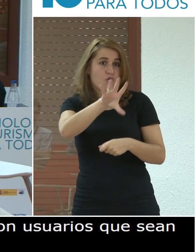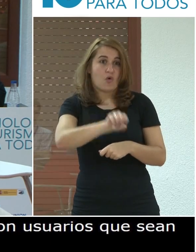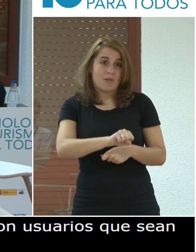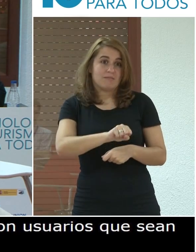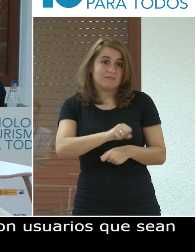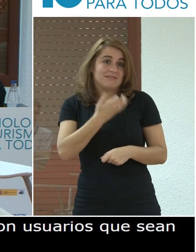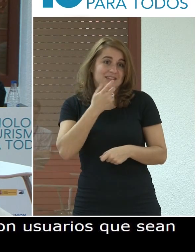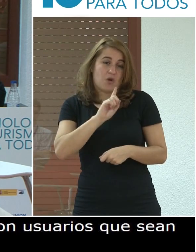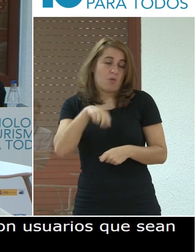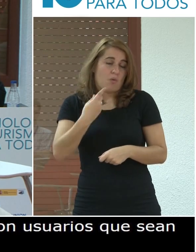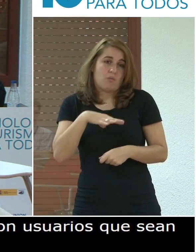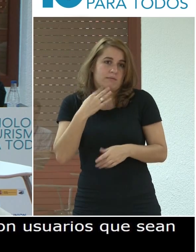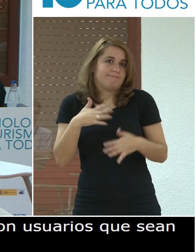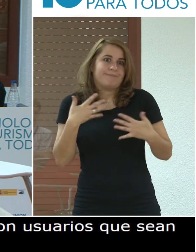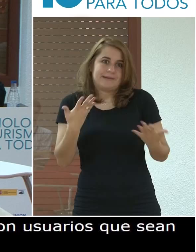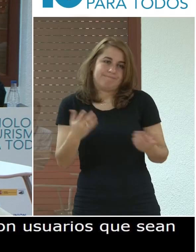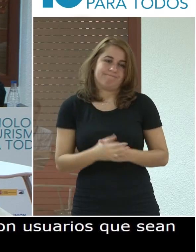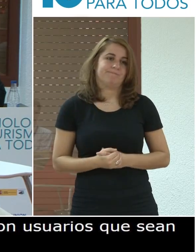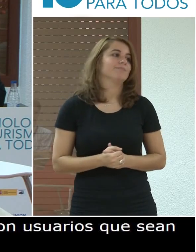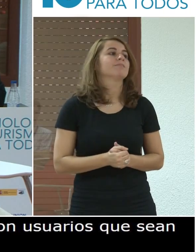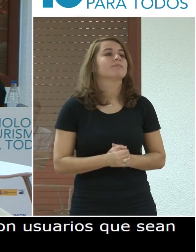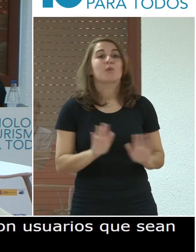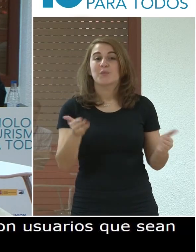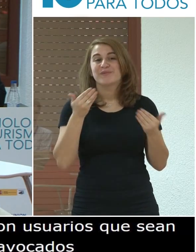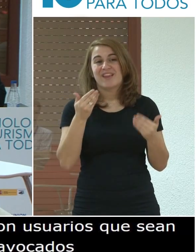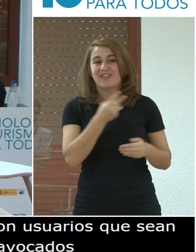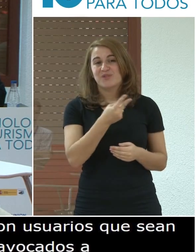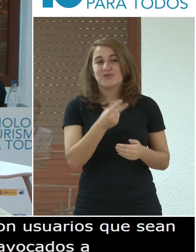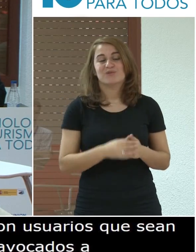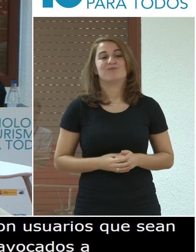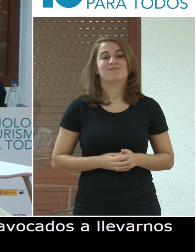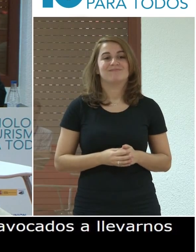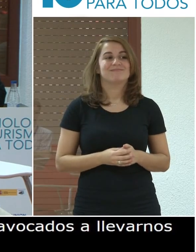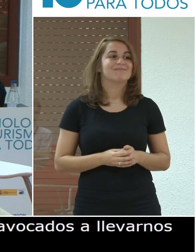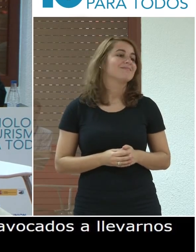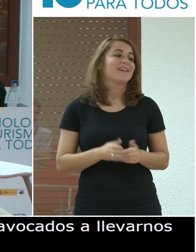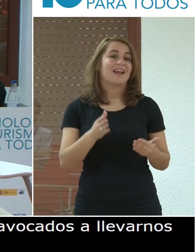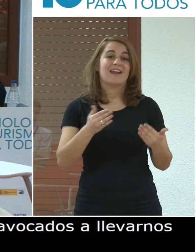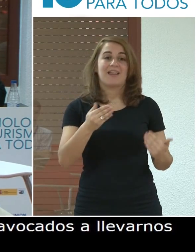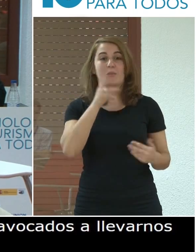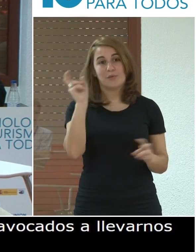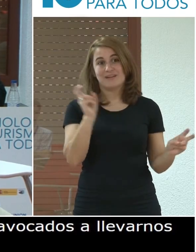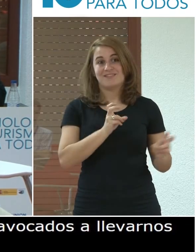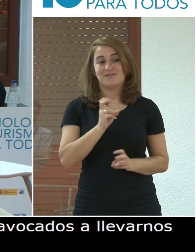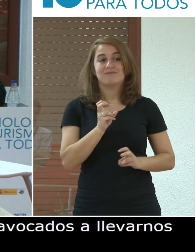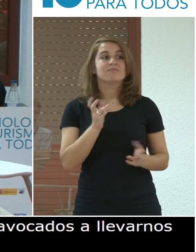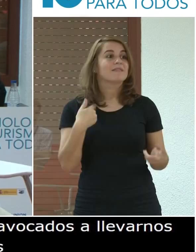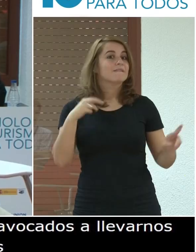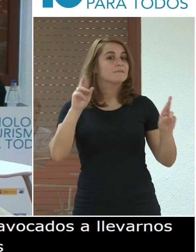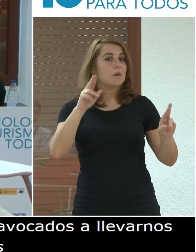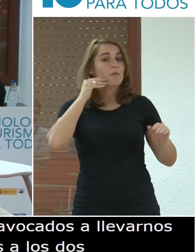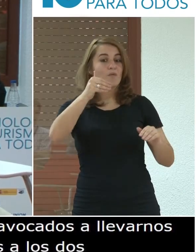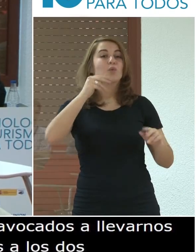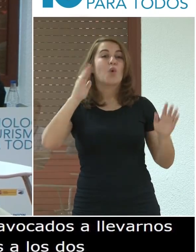The final users of these hypothetical products, because otherwise we'll have unpleasant surprises. Well, thank you very much for joining us,